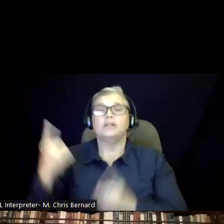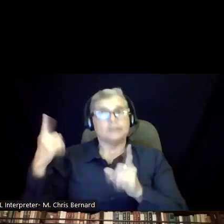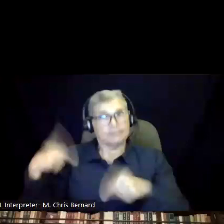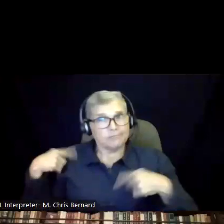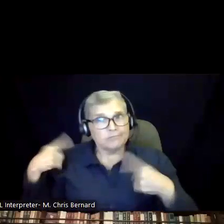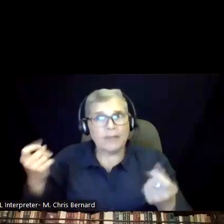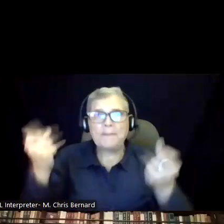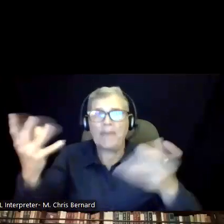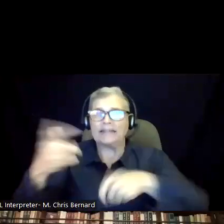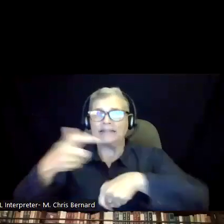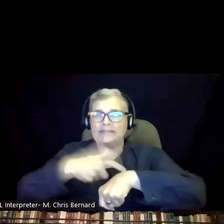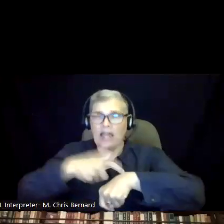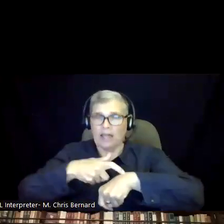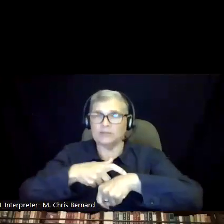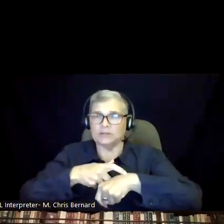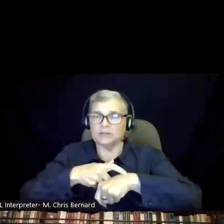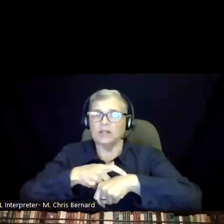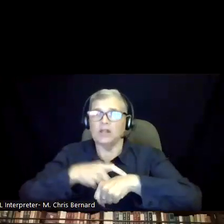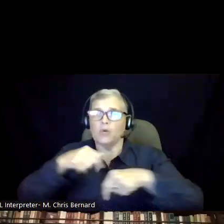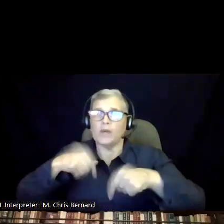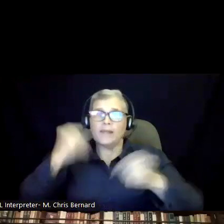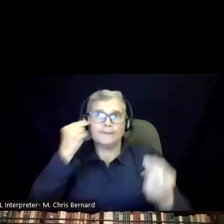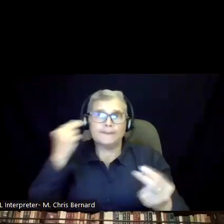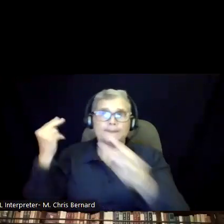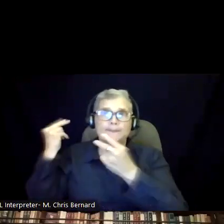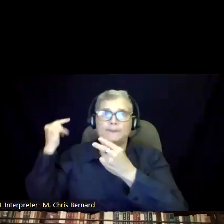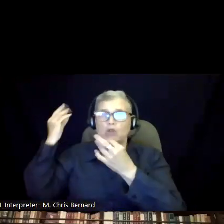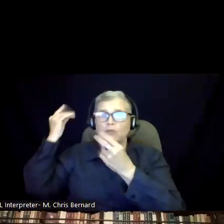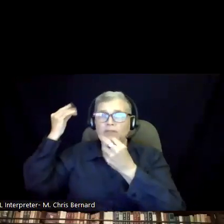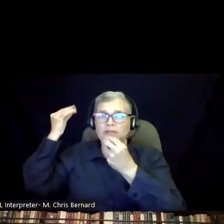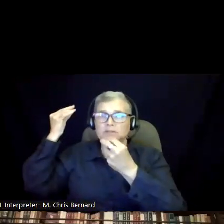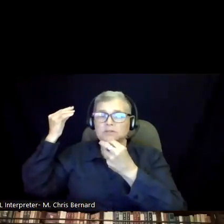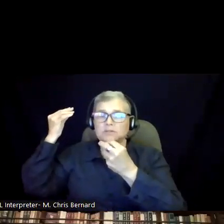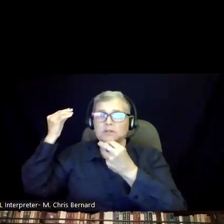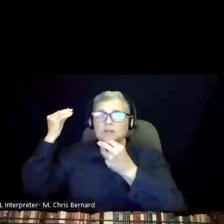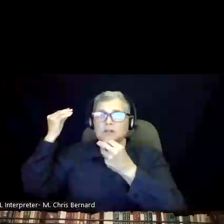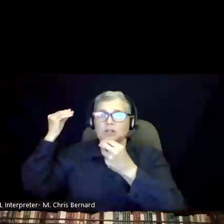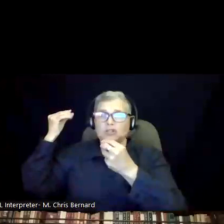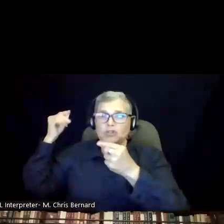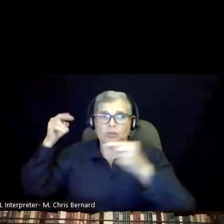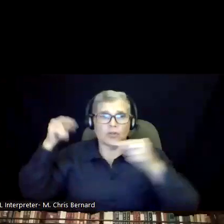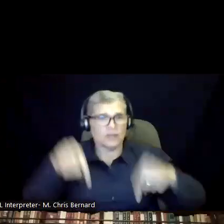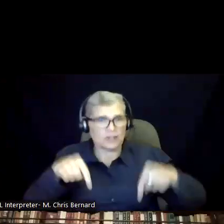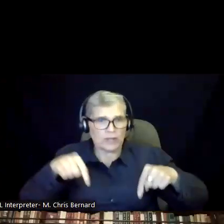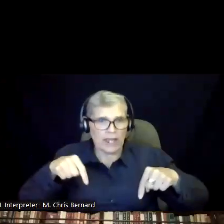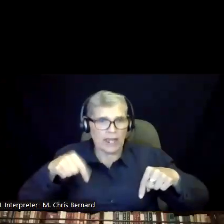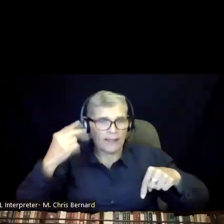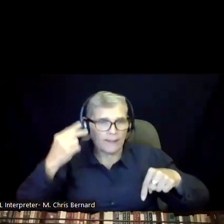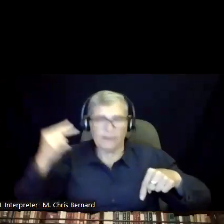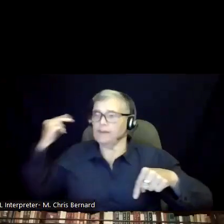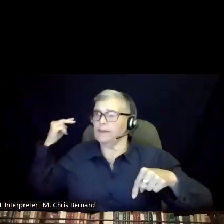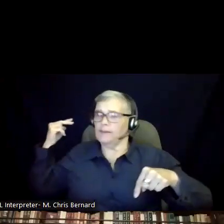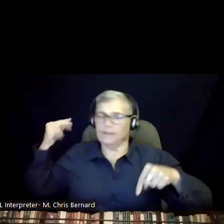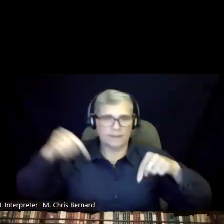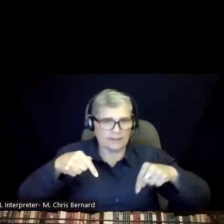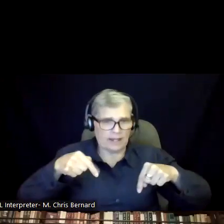have taken the time to reflect, to see where we are today, to think thoughtfully about where we want to go